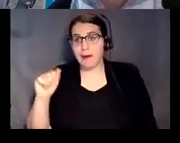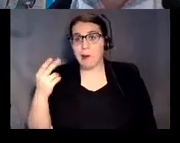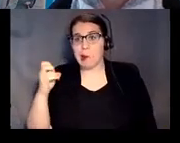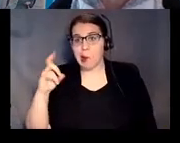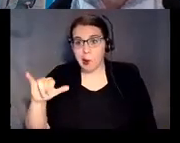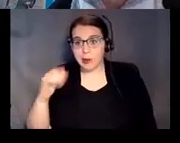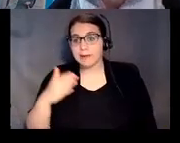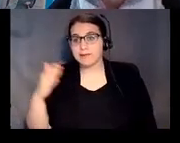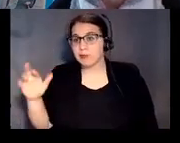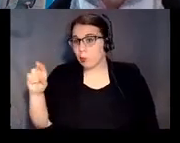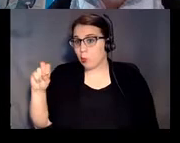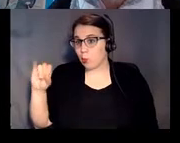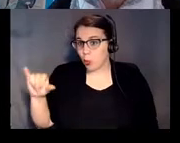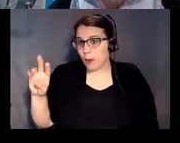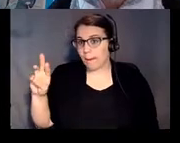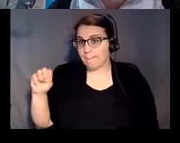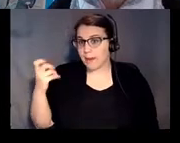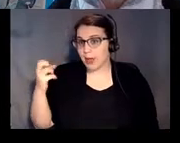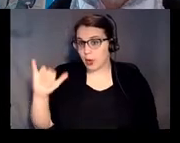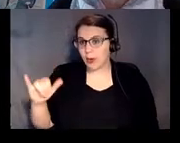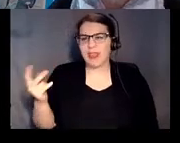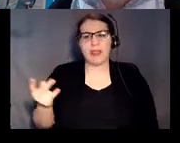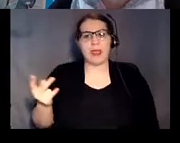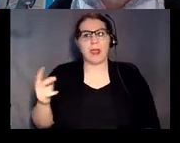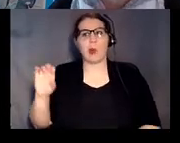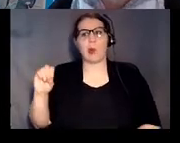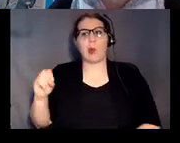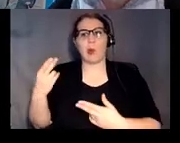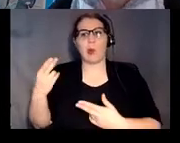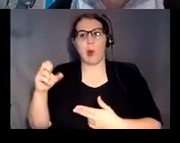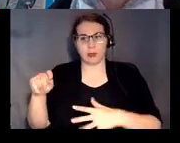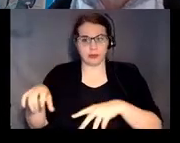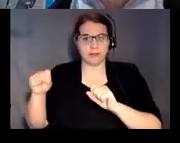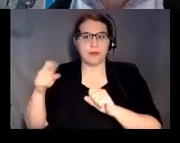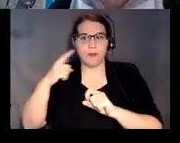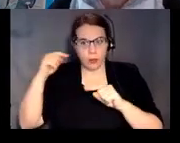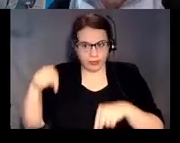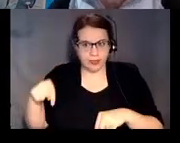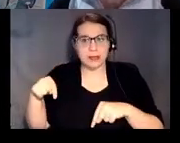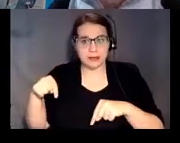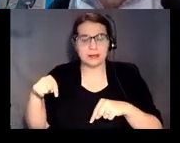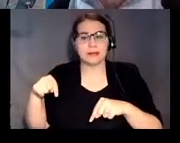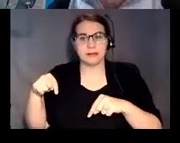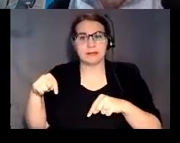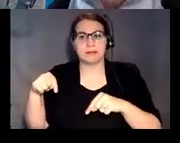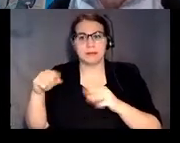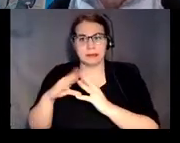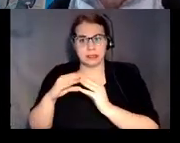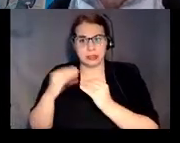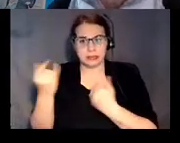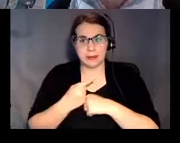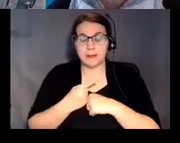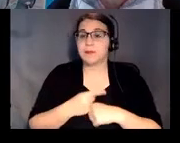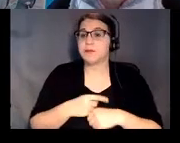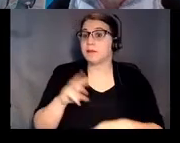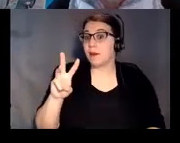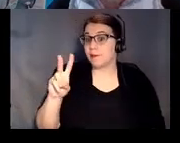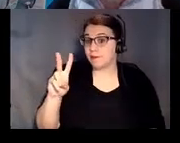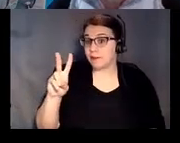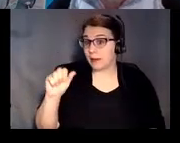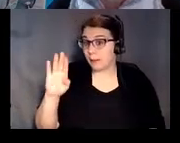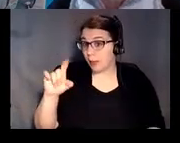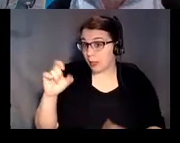today's session. For those of you that are not familiar with WVABLE, WVABLE is a savings program that